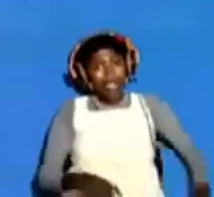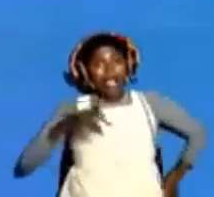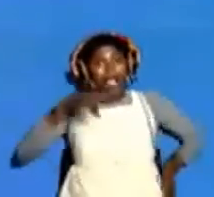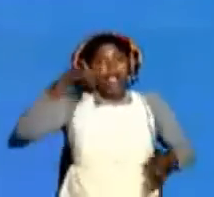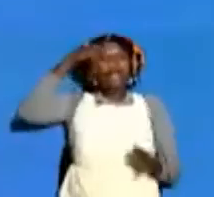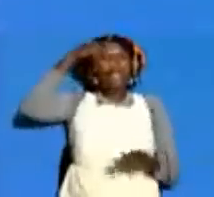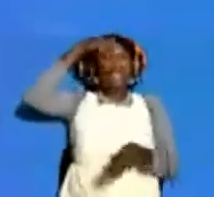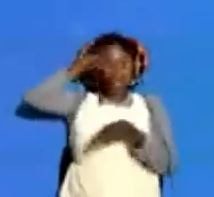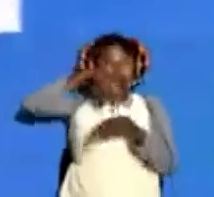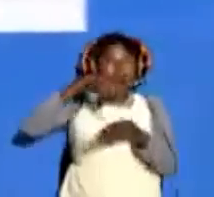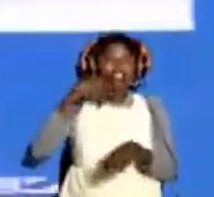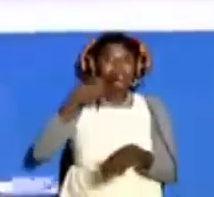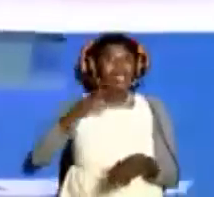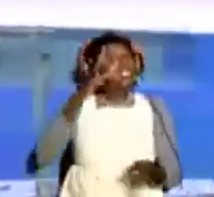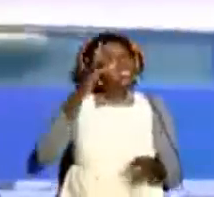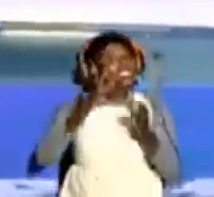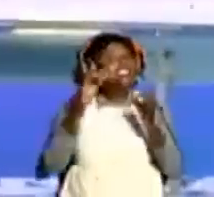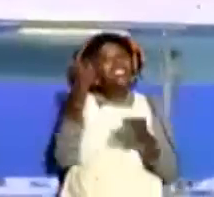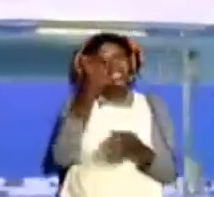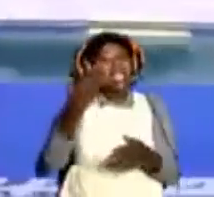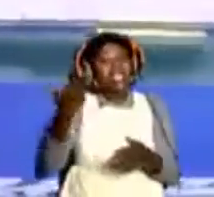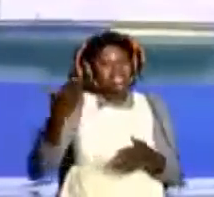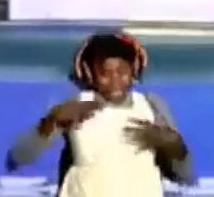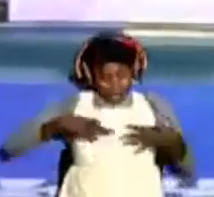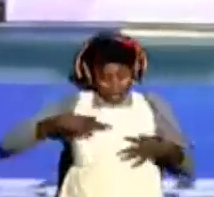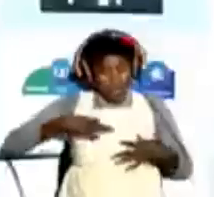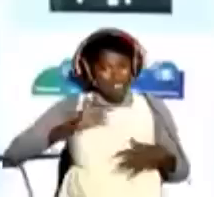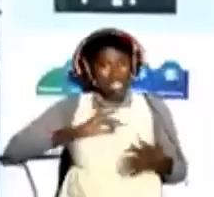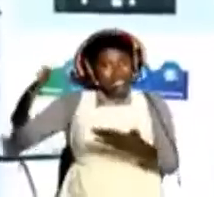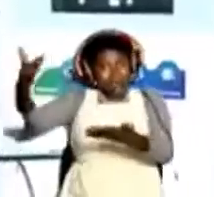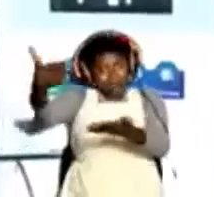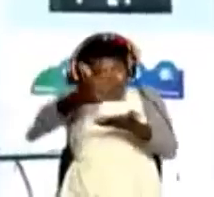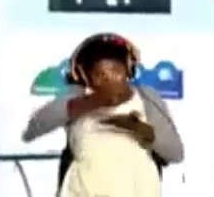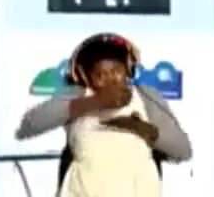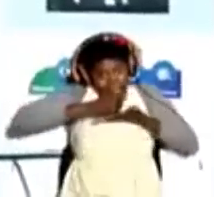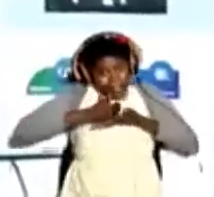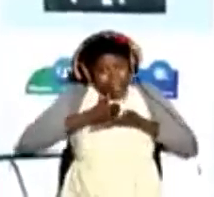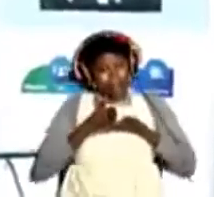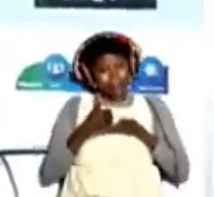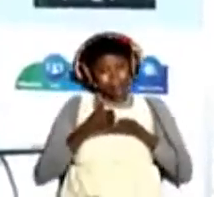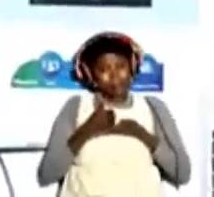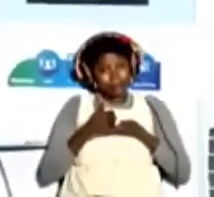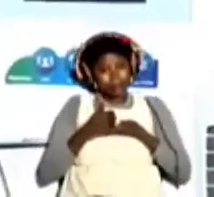Paul said, "Is anybody's apparel that I coveted?